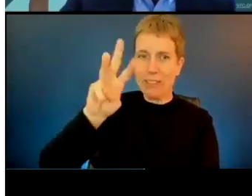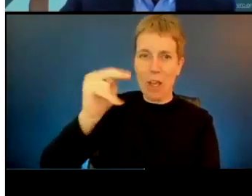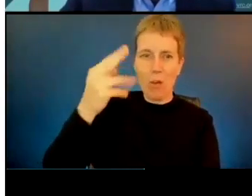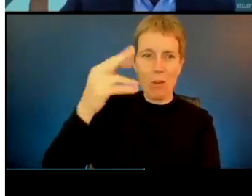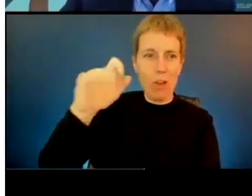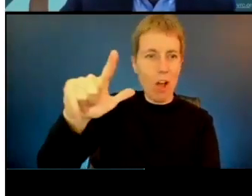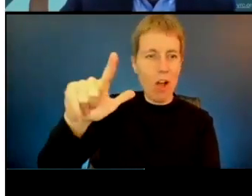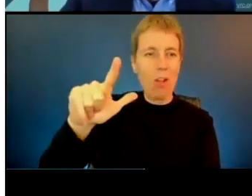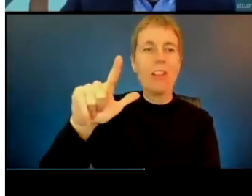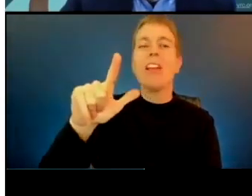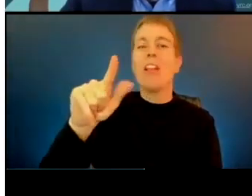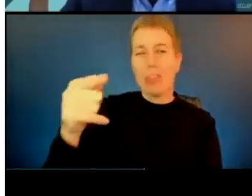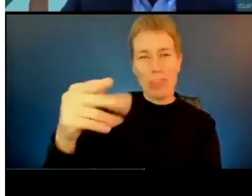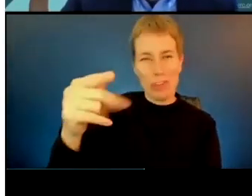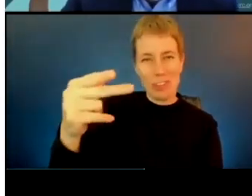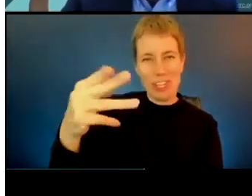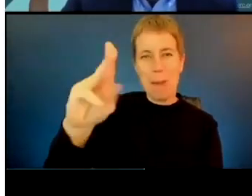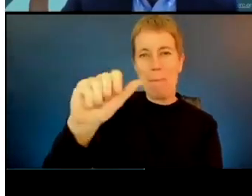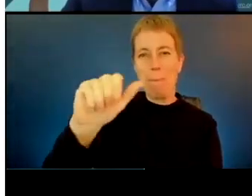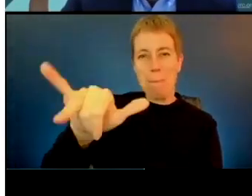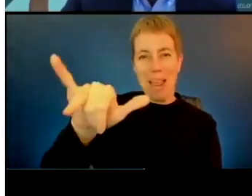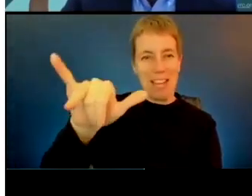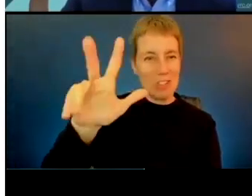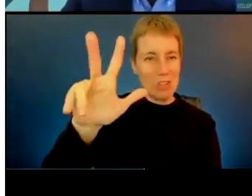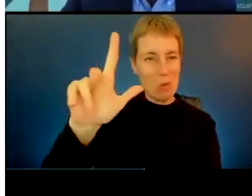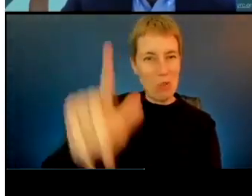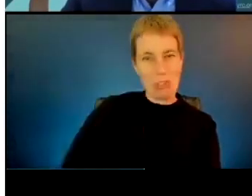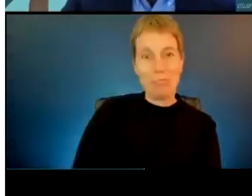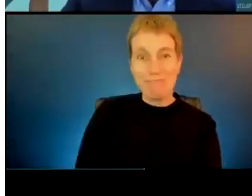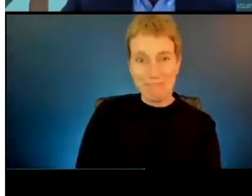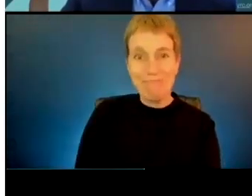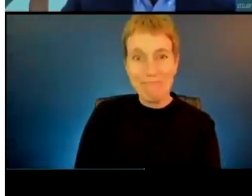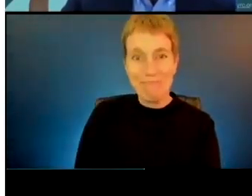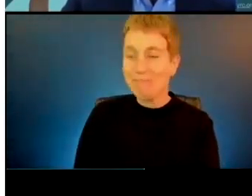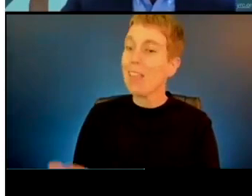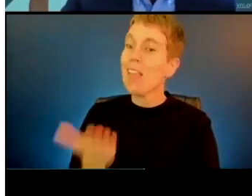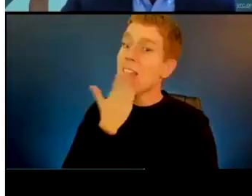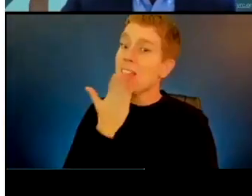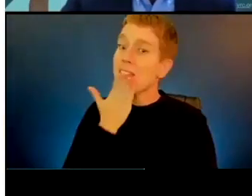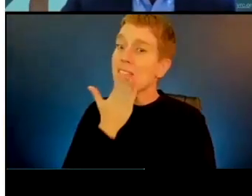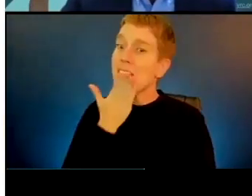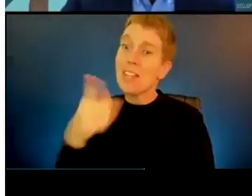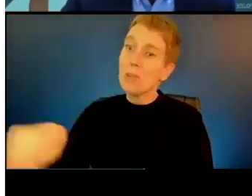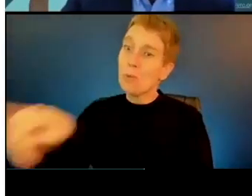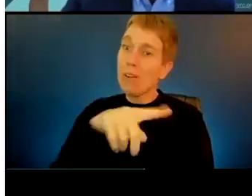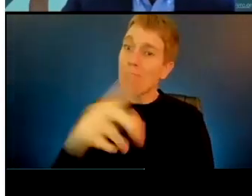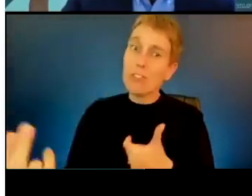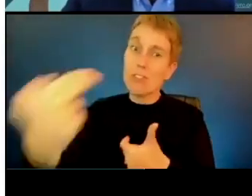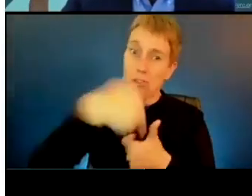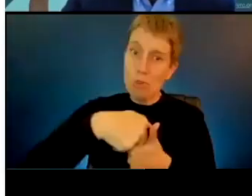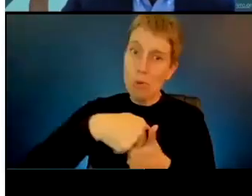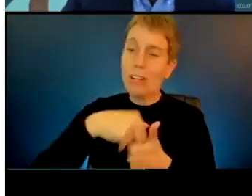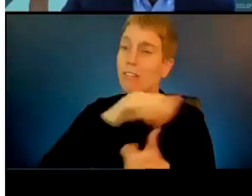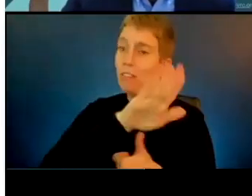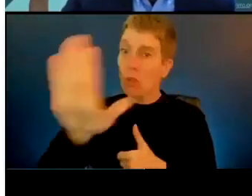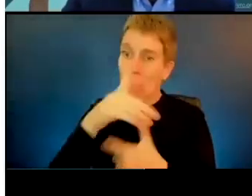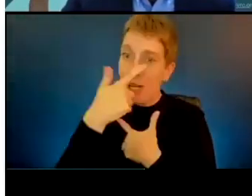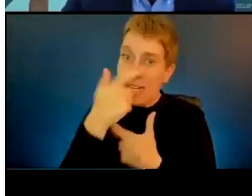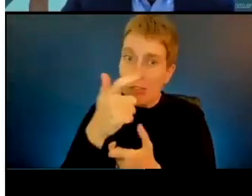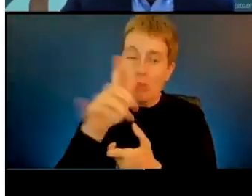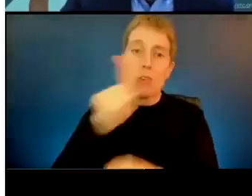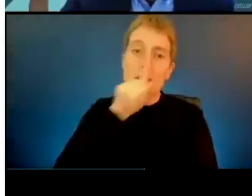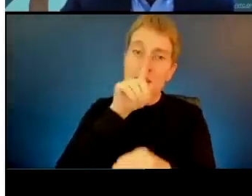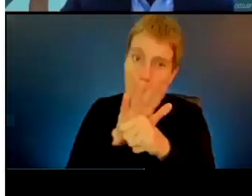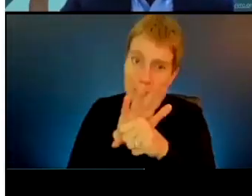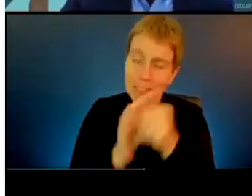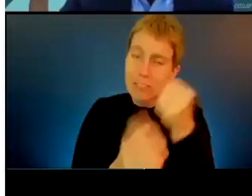We thank all of you for joining our 9th National Town Hall and for your interest and commitment to helping victims, survivors,